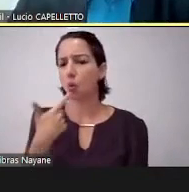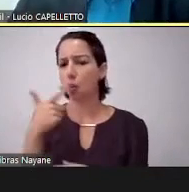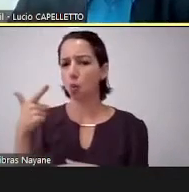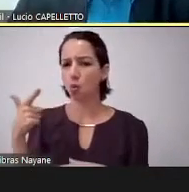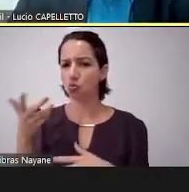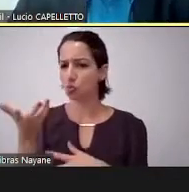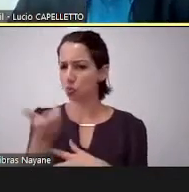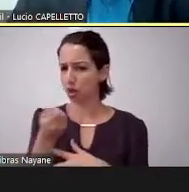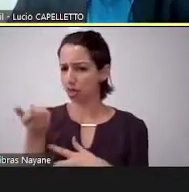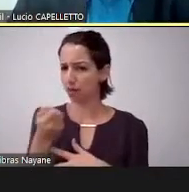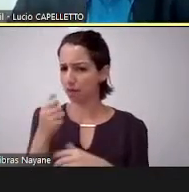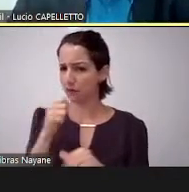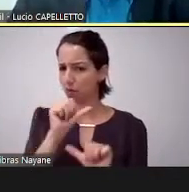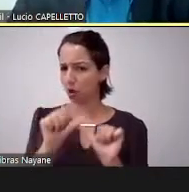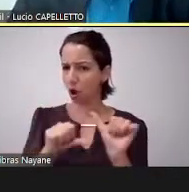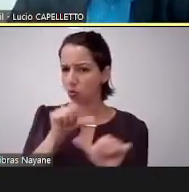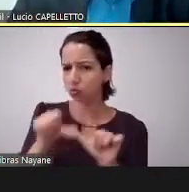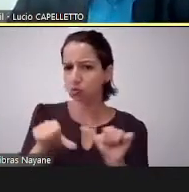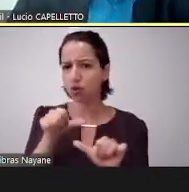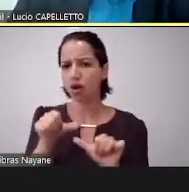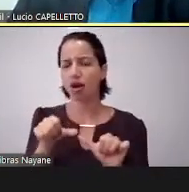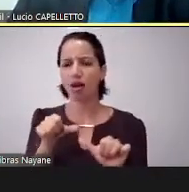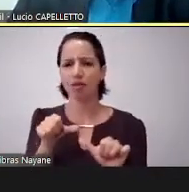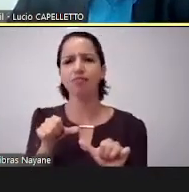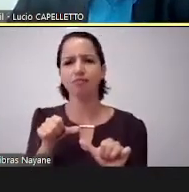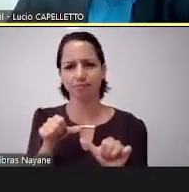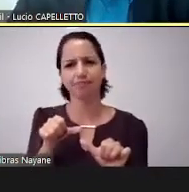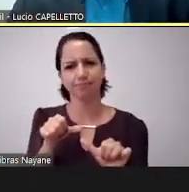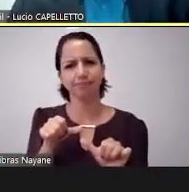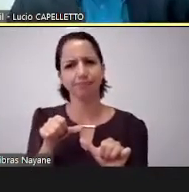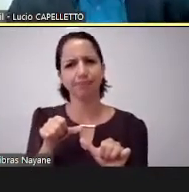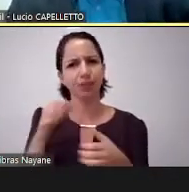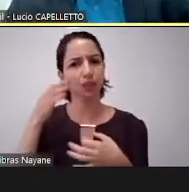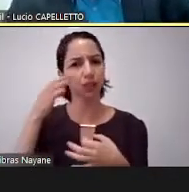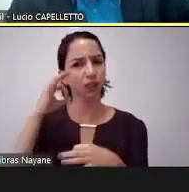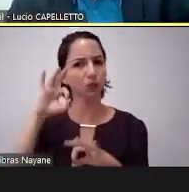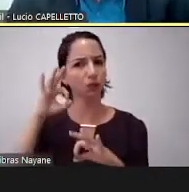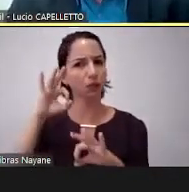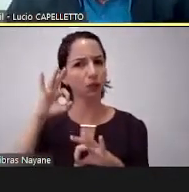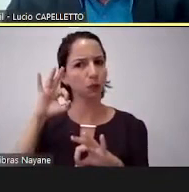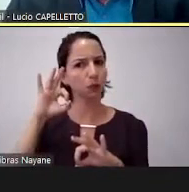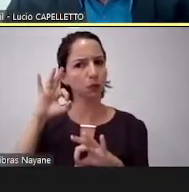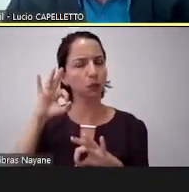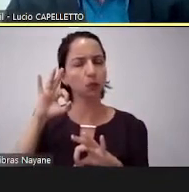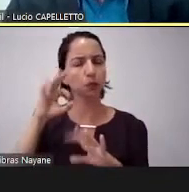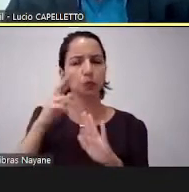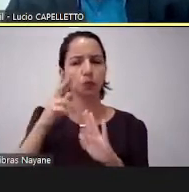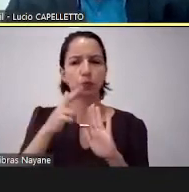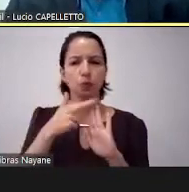benefits change the liability